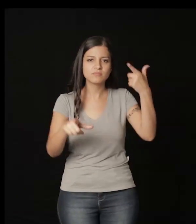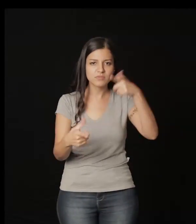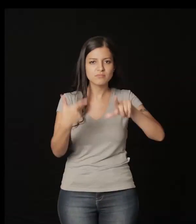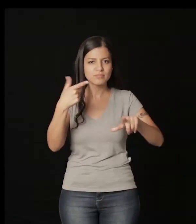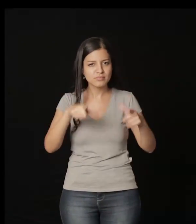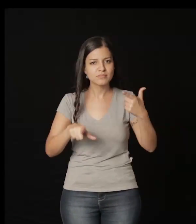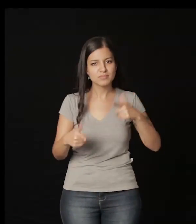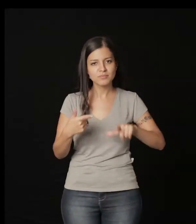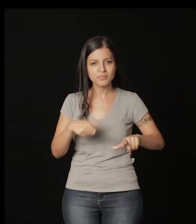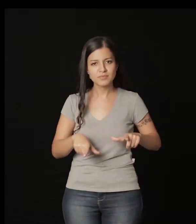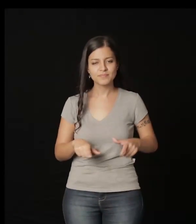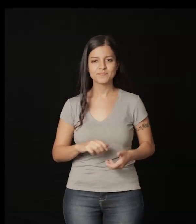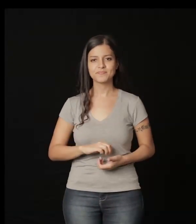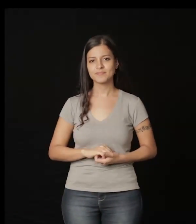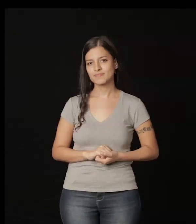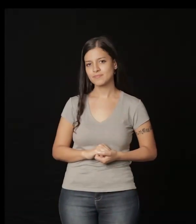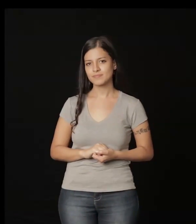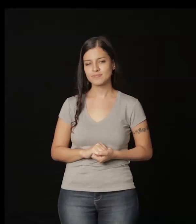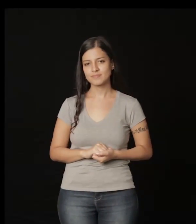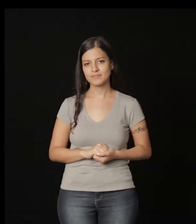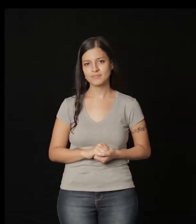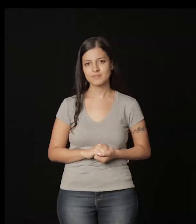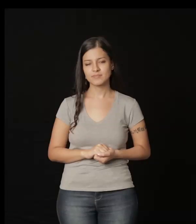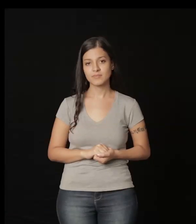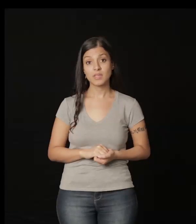the text. And it's in English, it's...